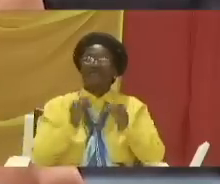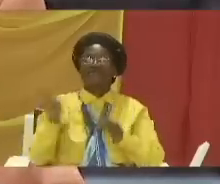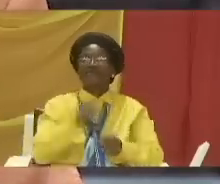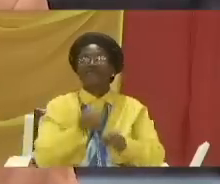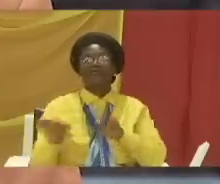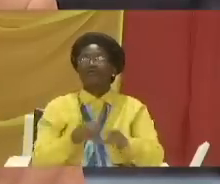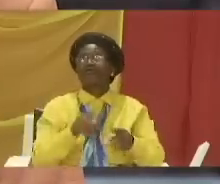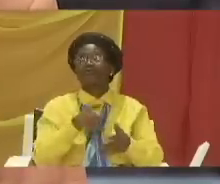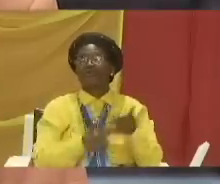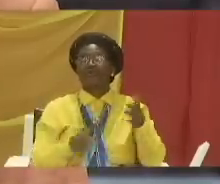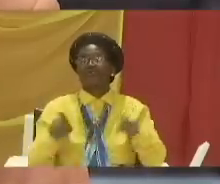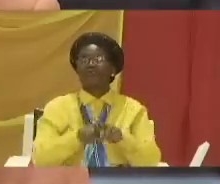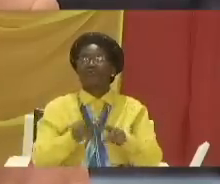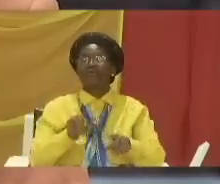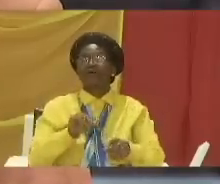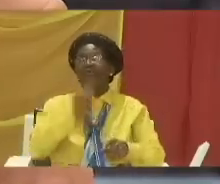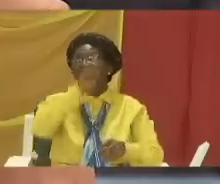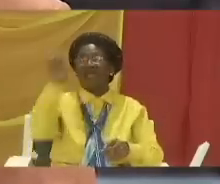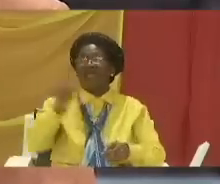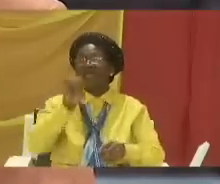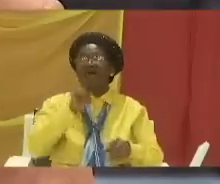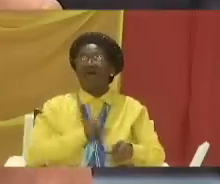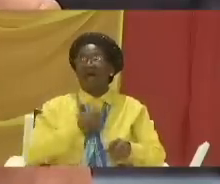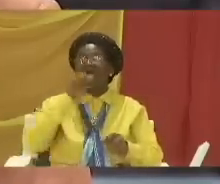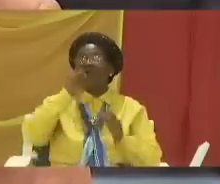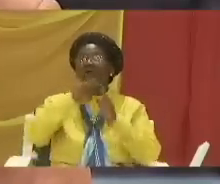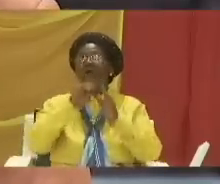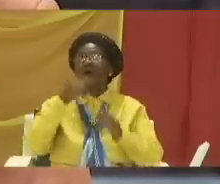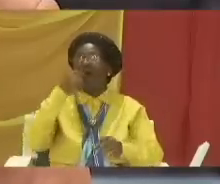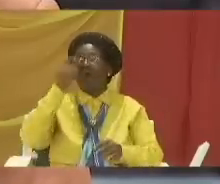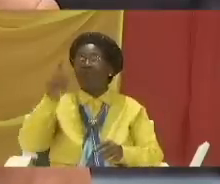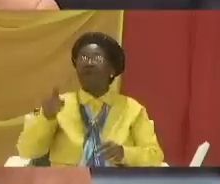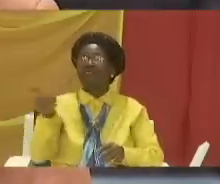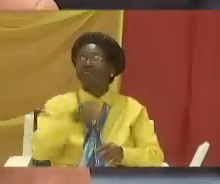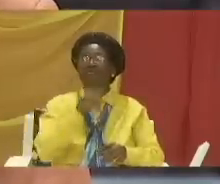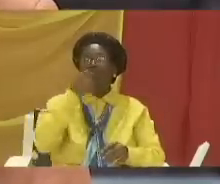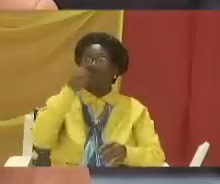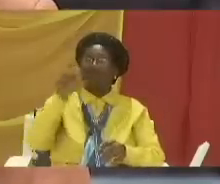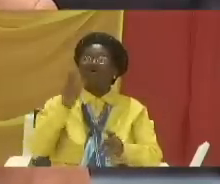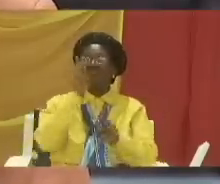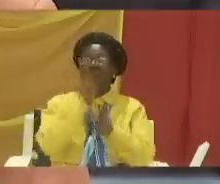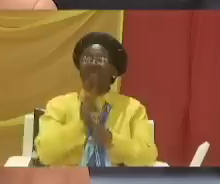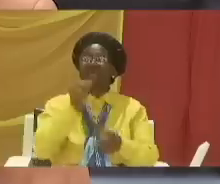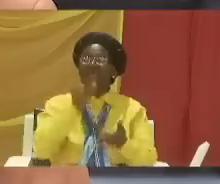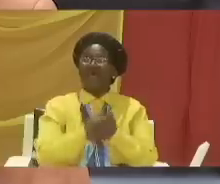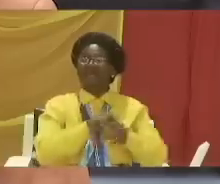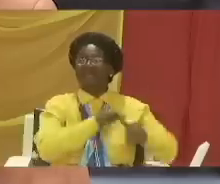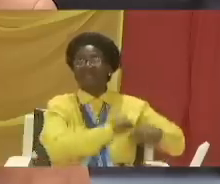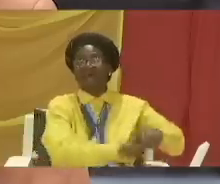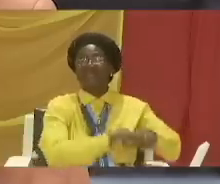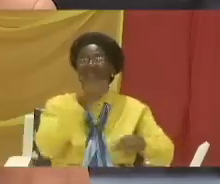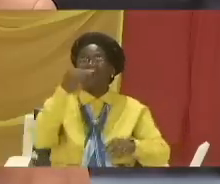you must keep the other side of the covenant.